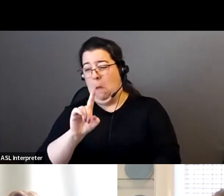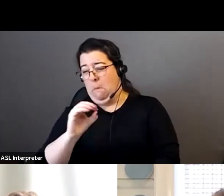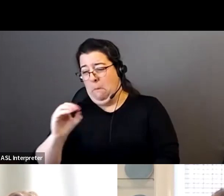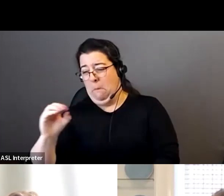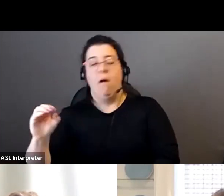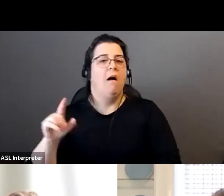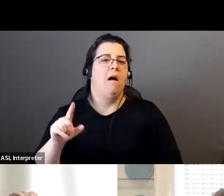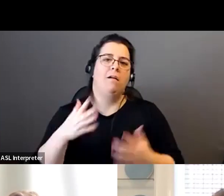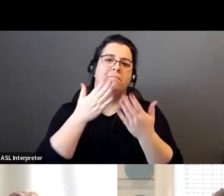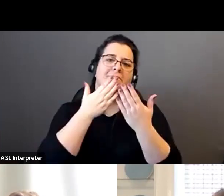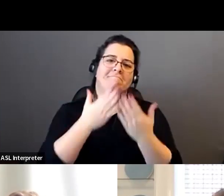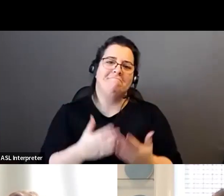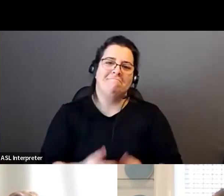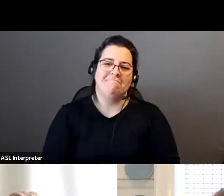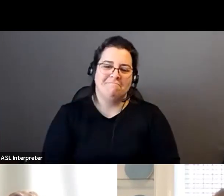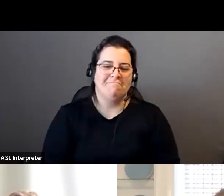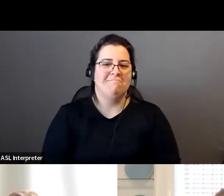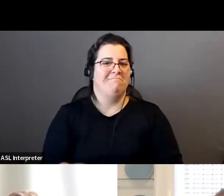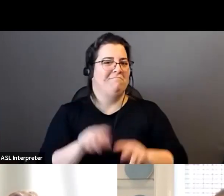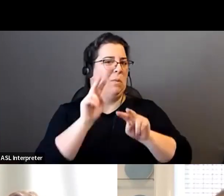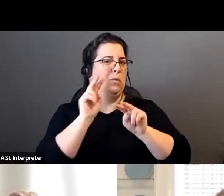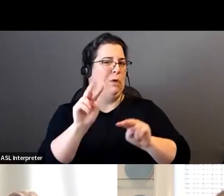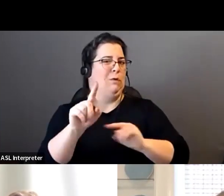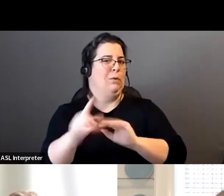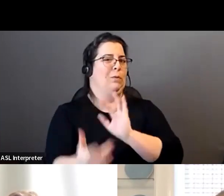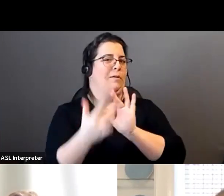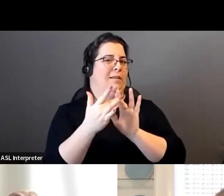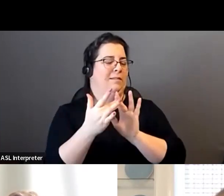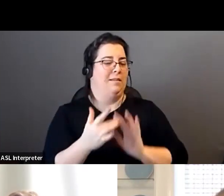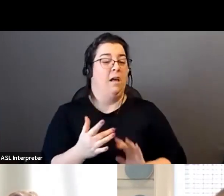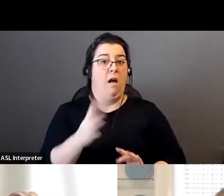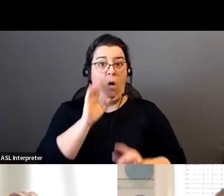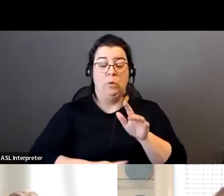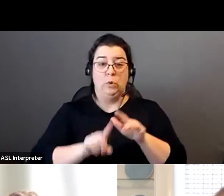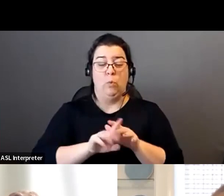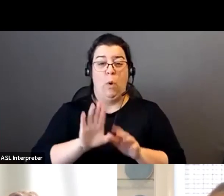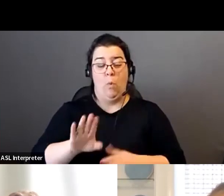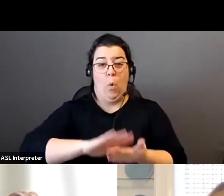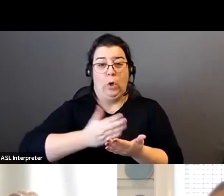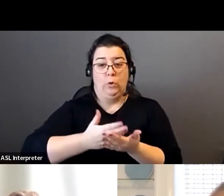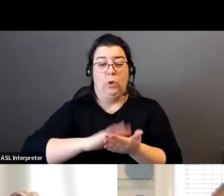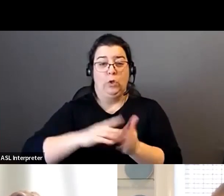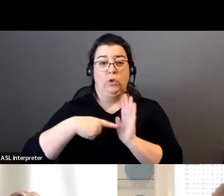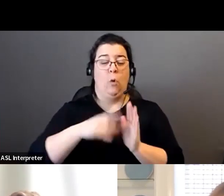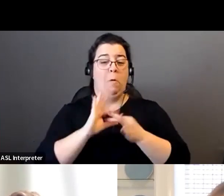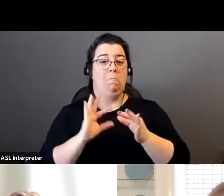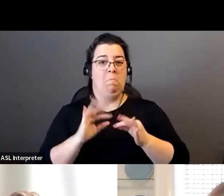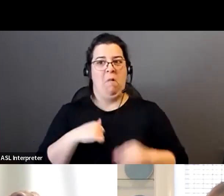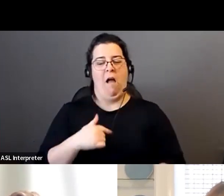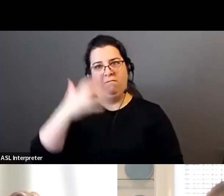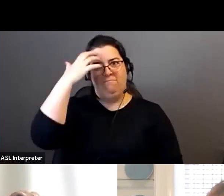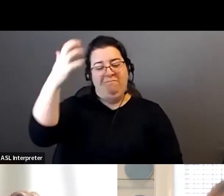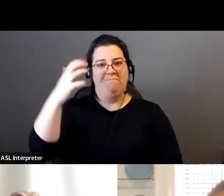And you know what? I'll even be a guest because I can say how I love to cook jerk chicken on the barbecue. I would